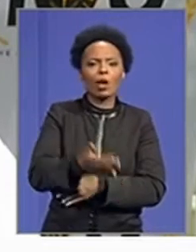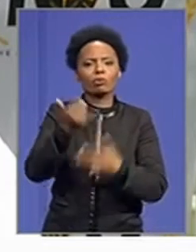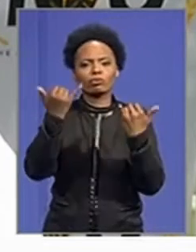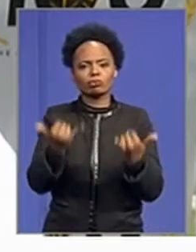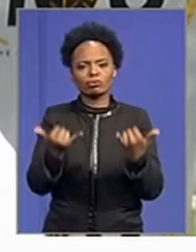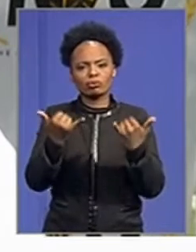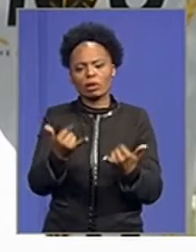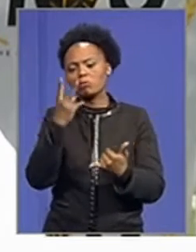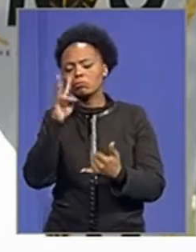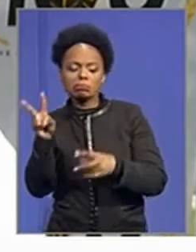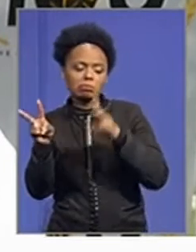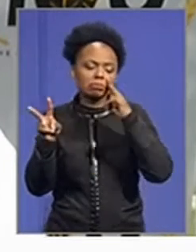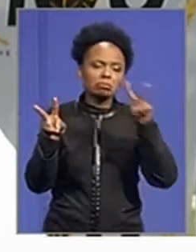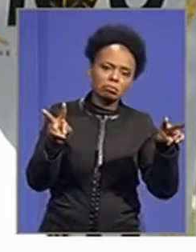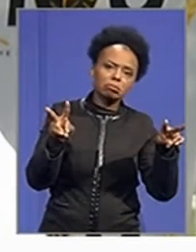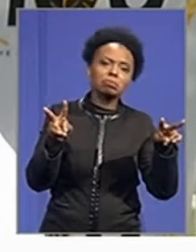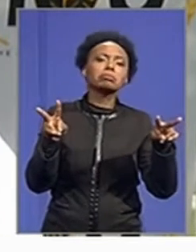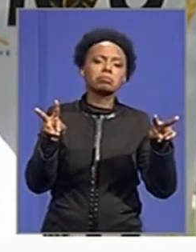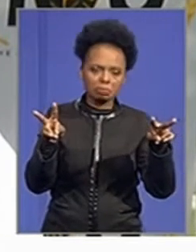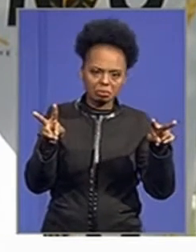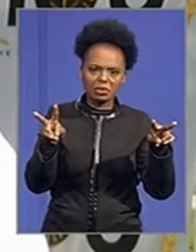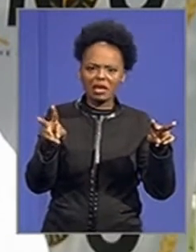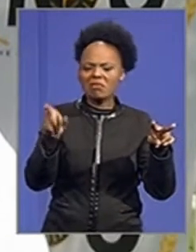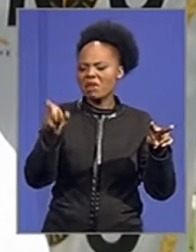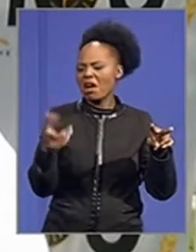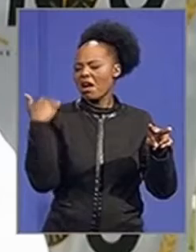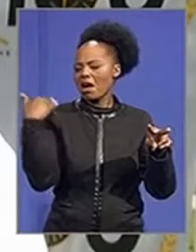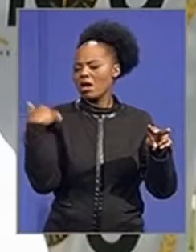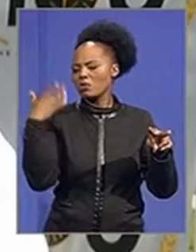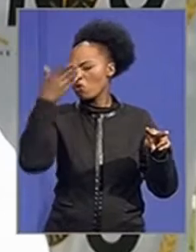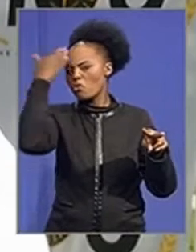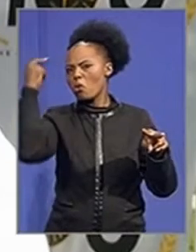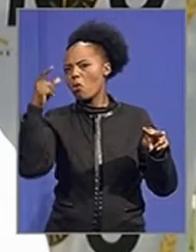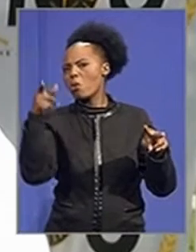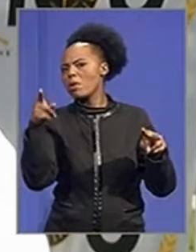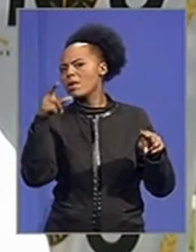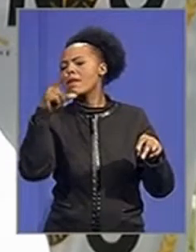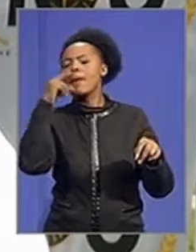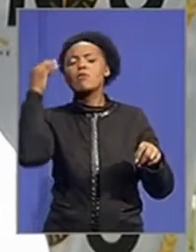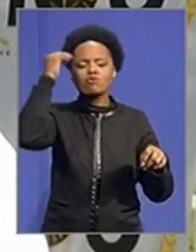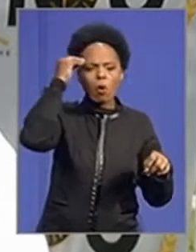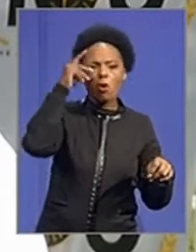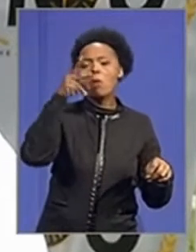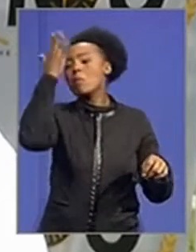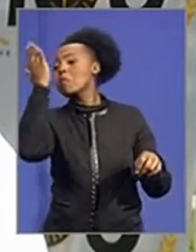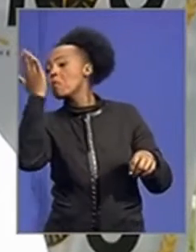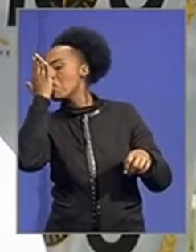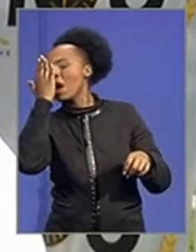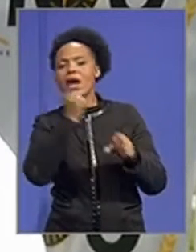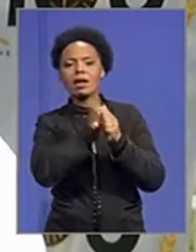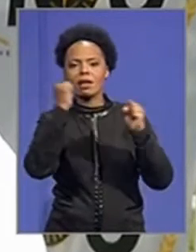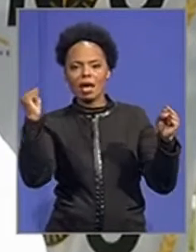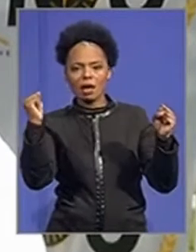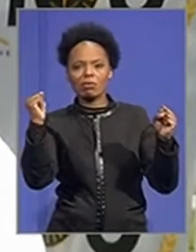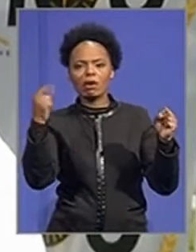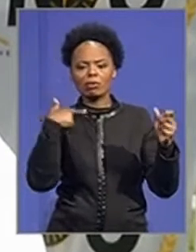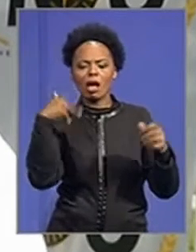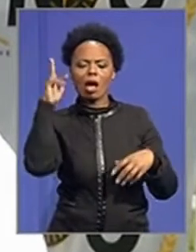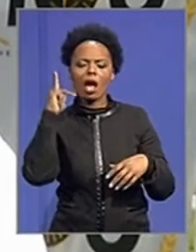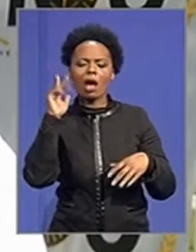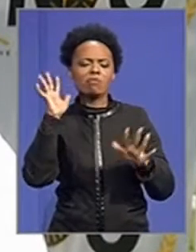gore ke ne ke sa ba itse ke ba itse fela maina a bone ke utlwela ka bone ba bangwe ba ileng gore ke ne ke